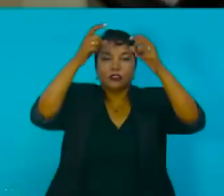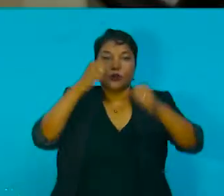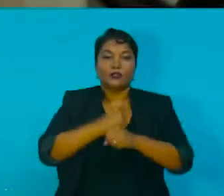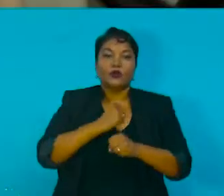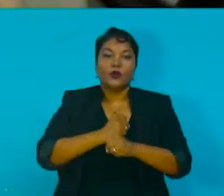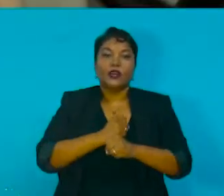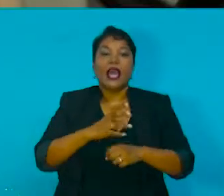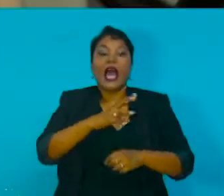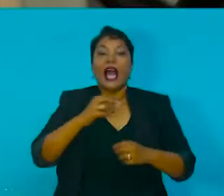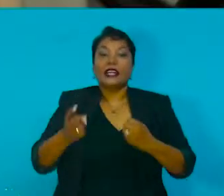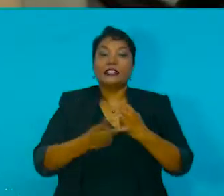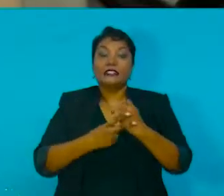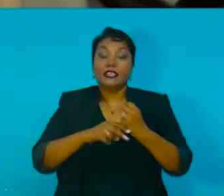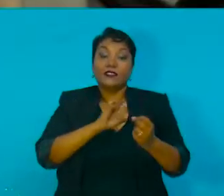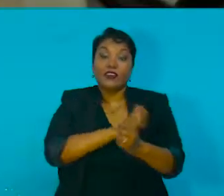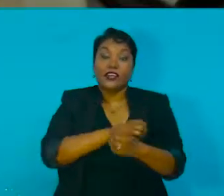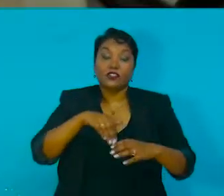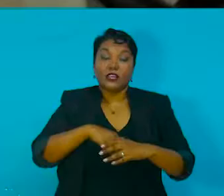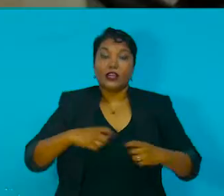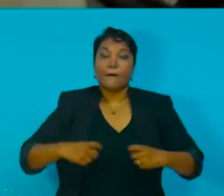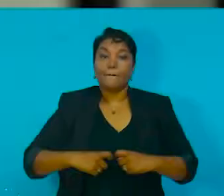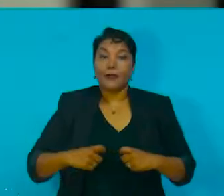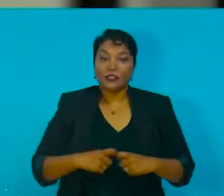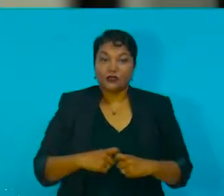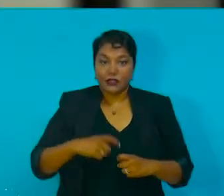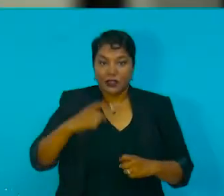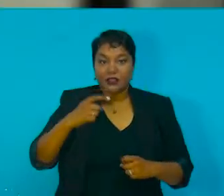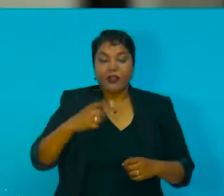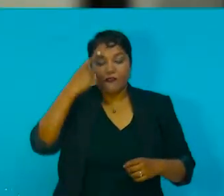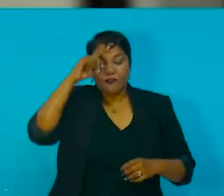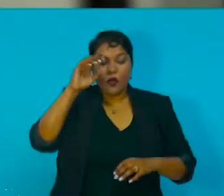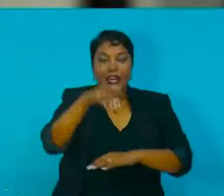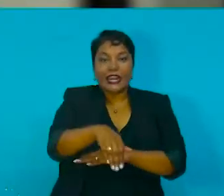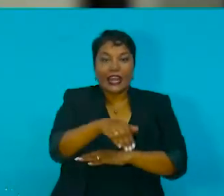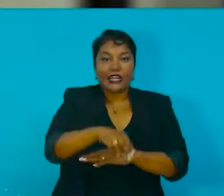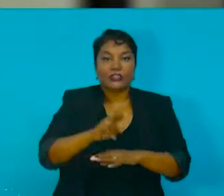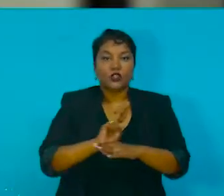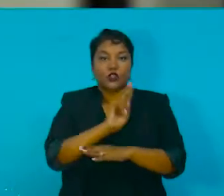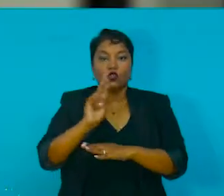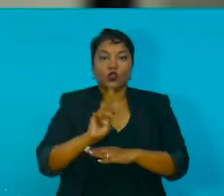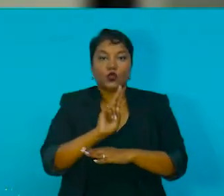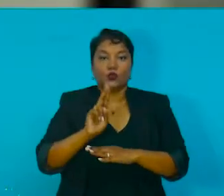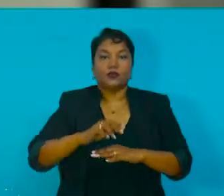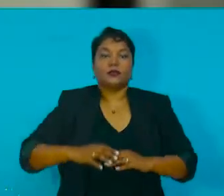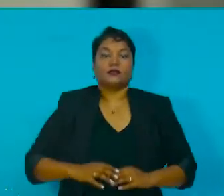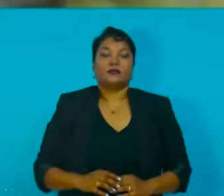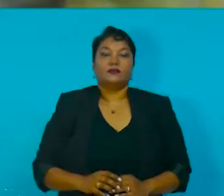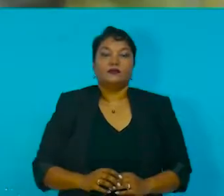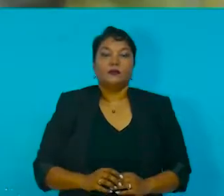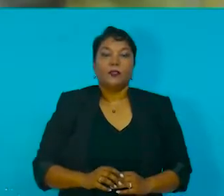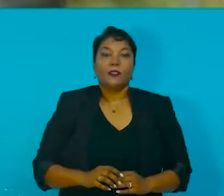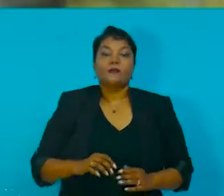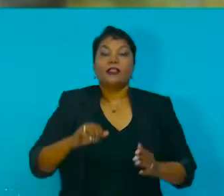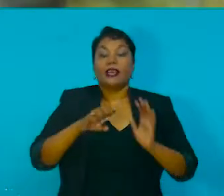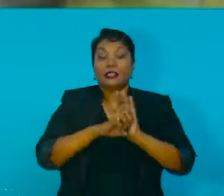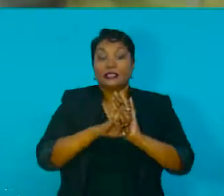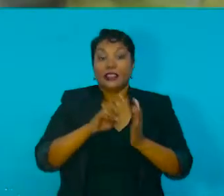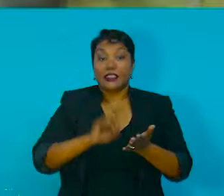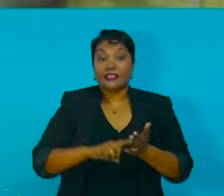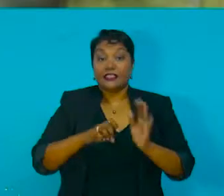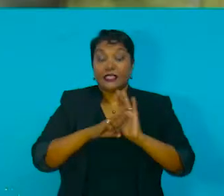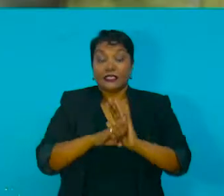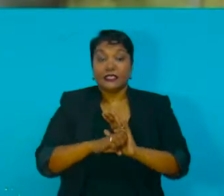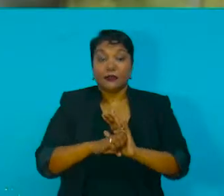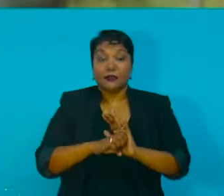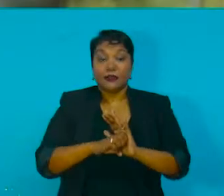2 banks of reserve batteries, which maintain a constant power supply to said equipment during the night. The distant location